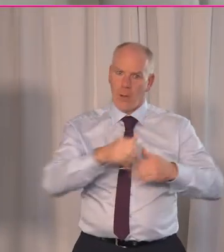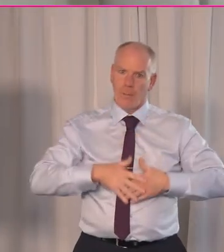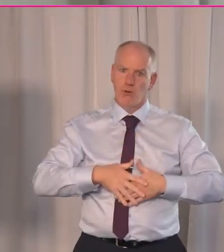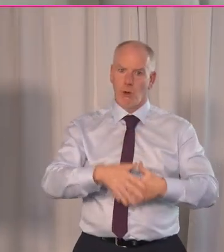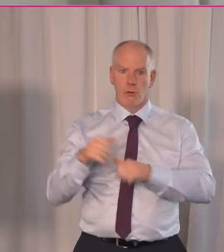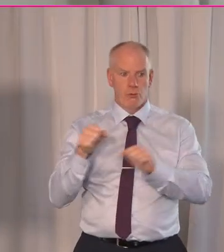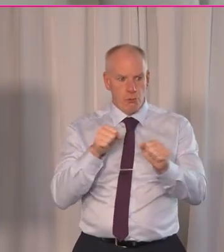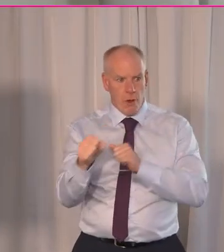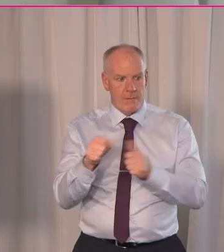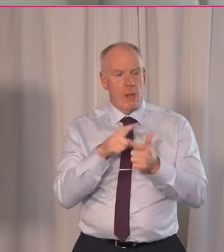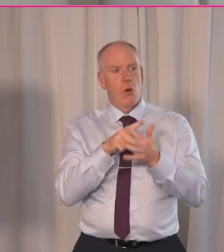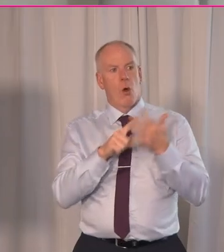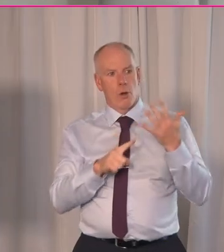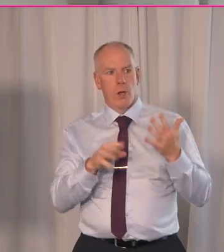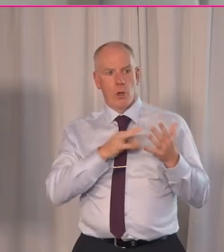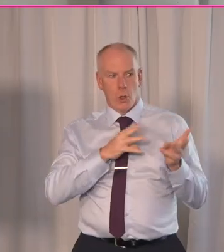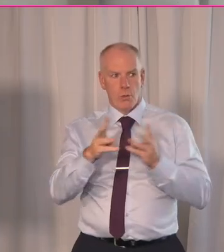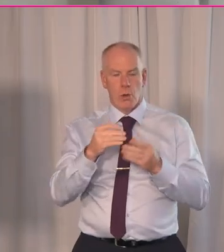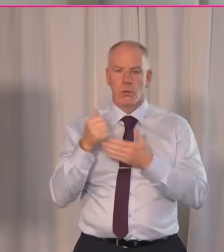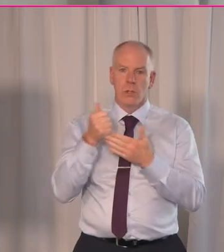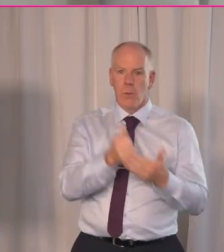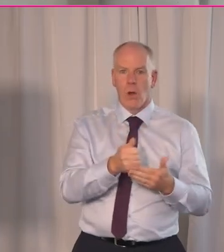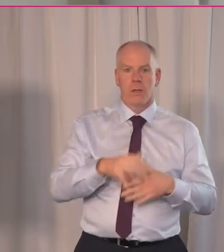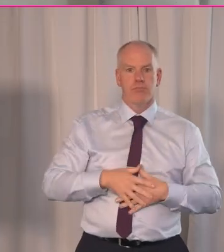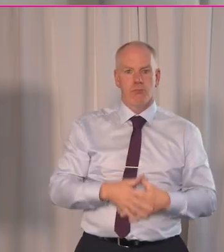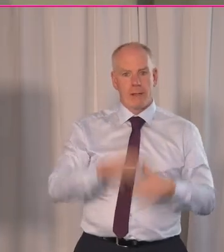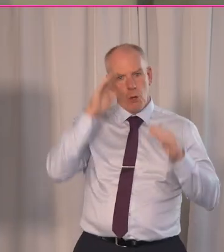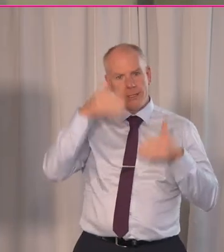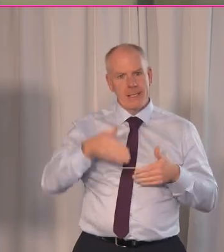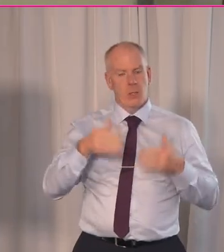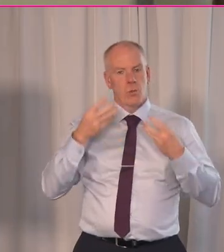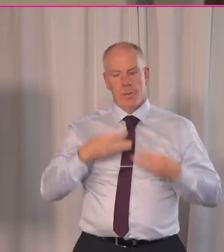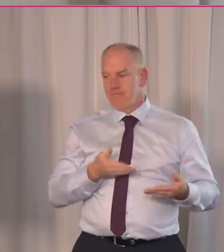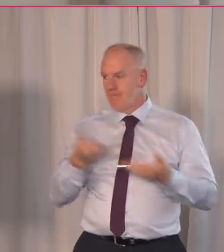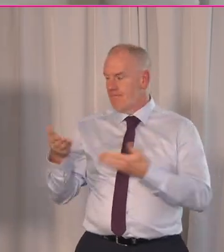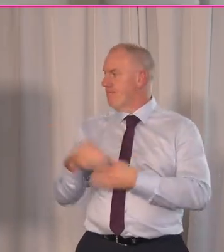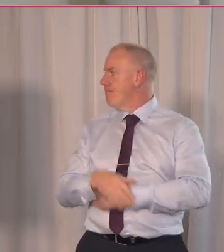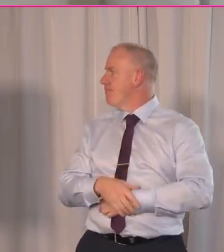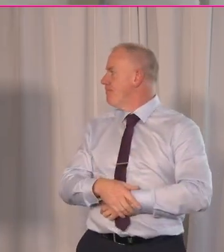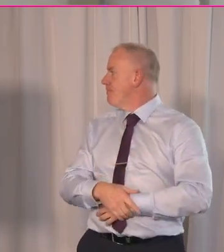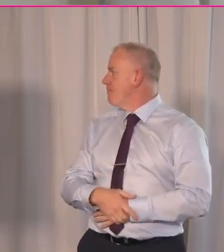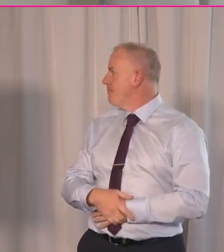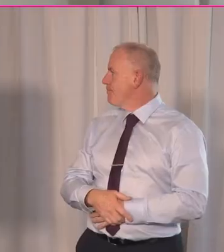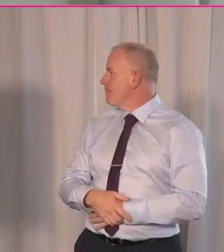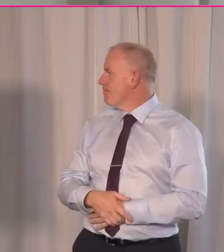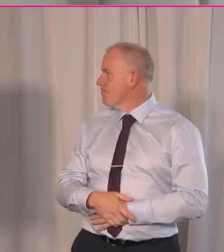and other good practices to support pregnant autistic women. Thank you, Karen. Thank you.